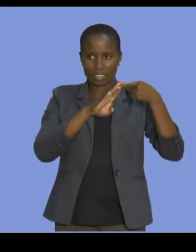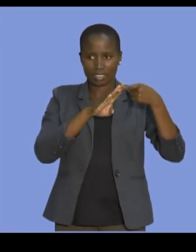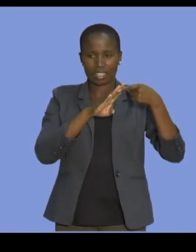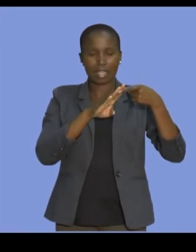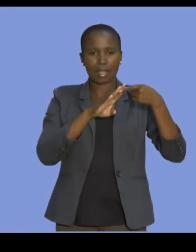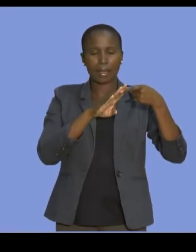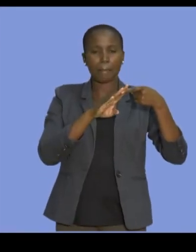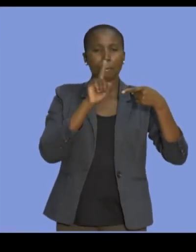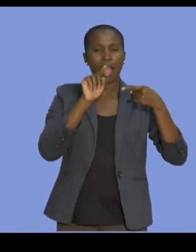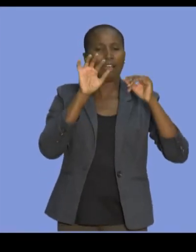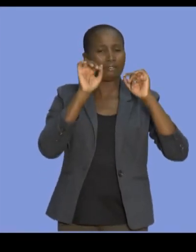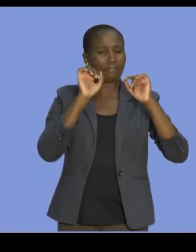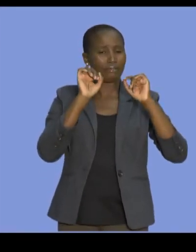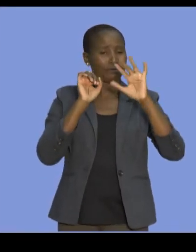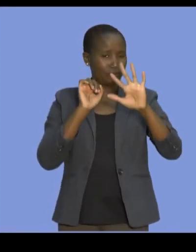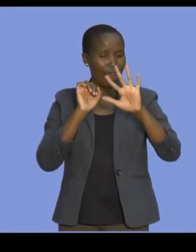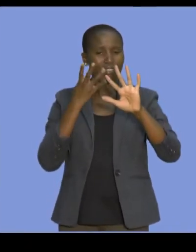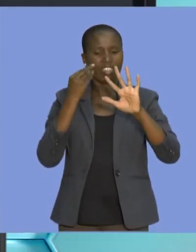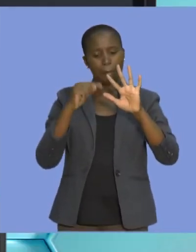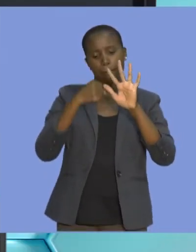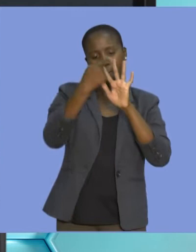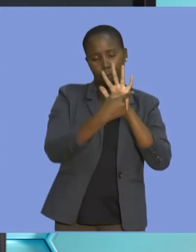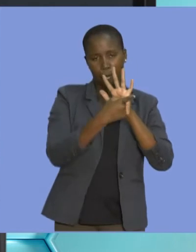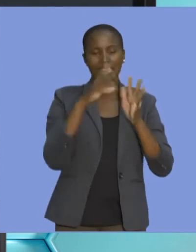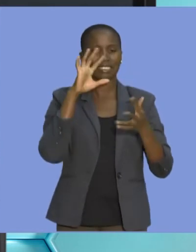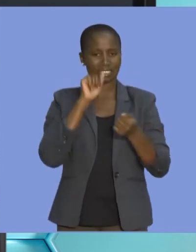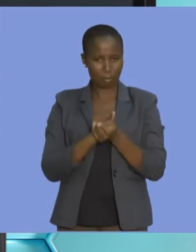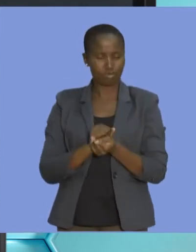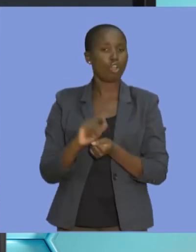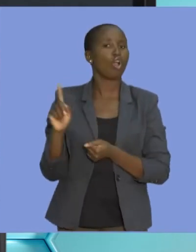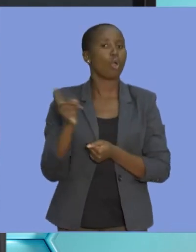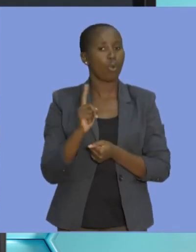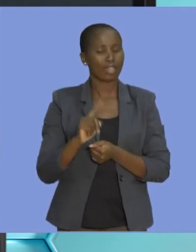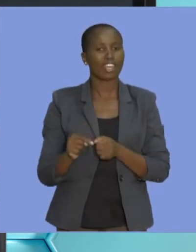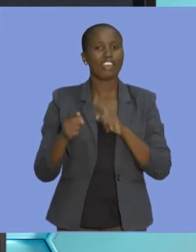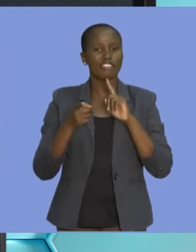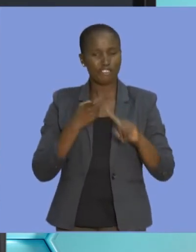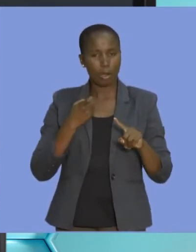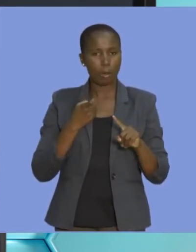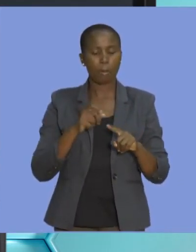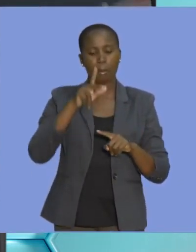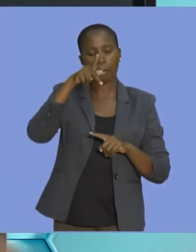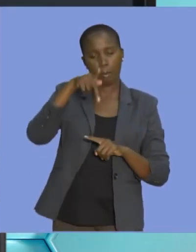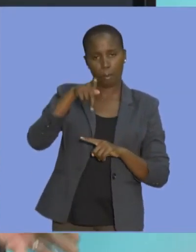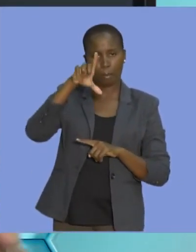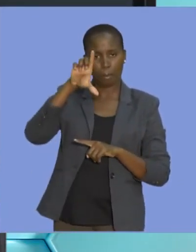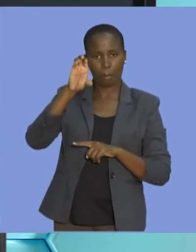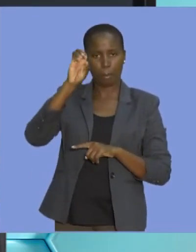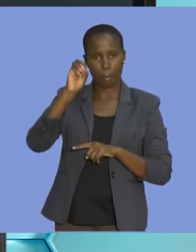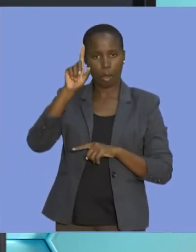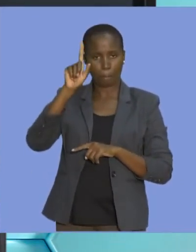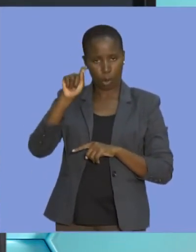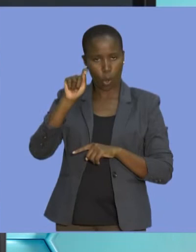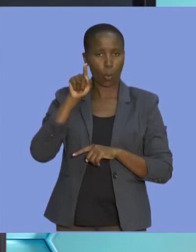summary? And the 5-number summary actually will come on the whisker plot. Because to draw the whisker plot,